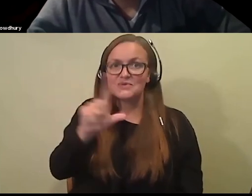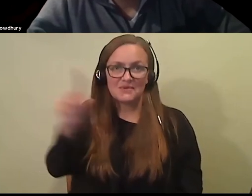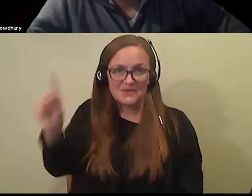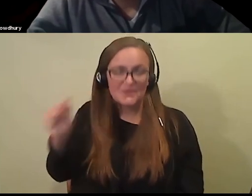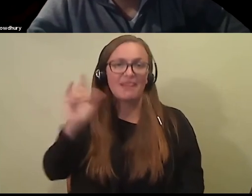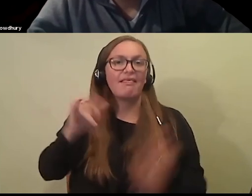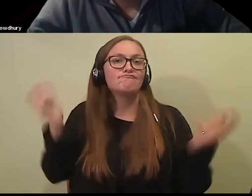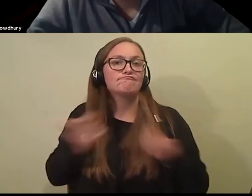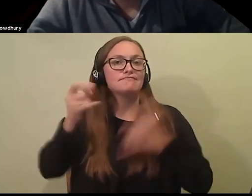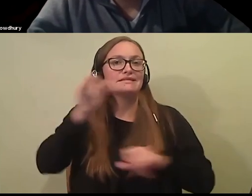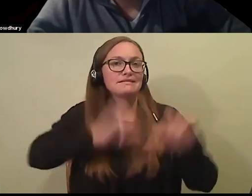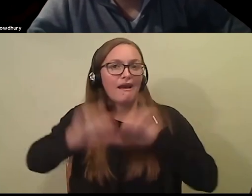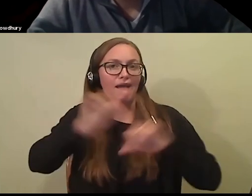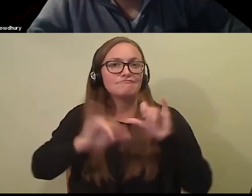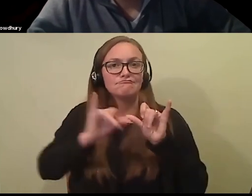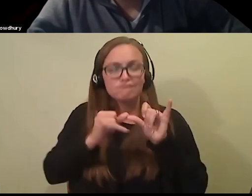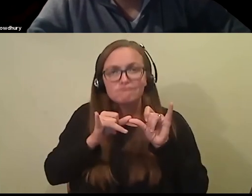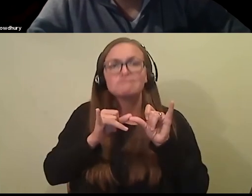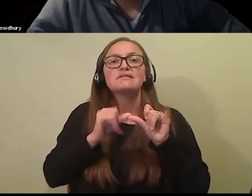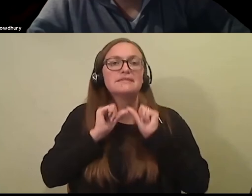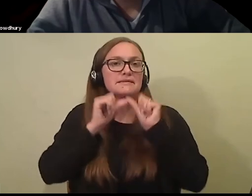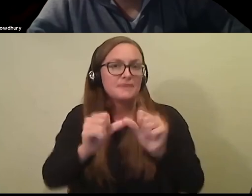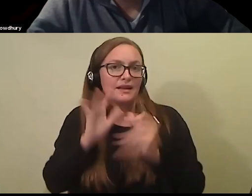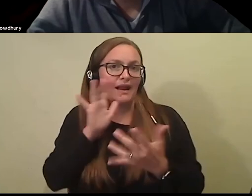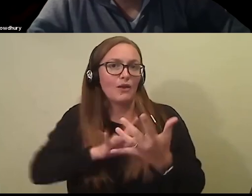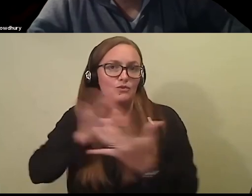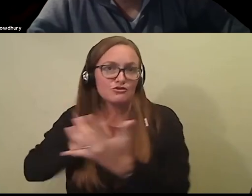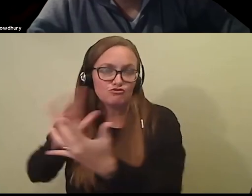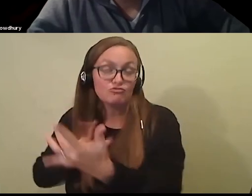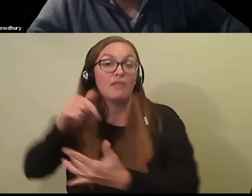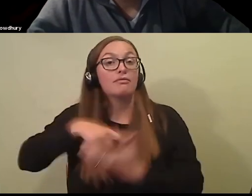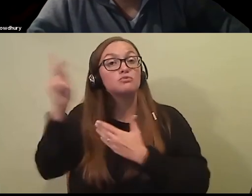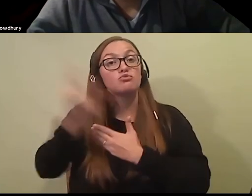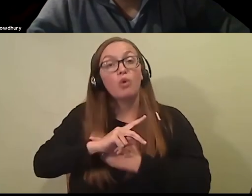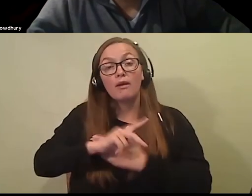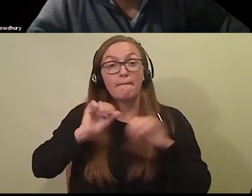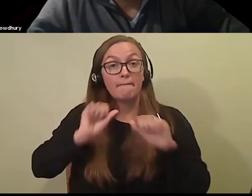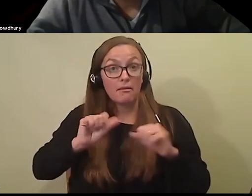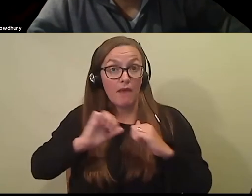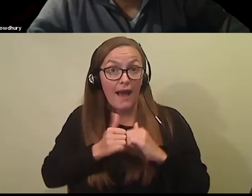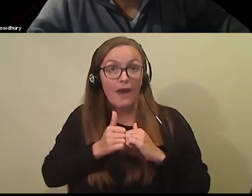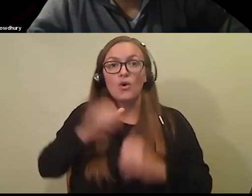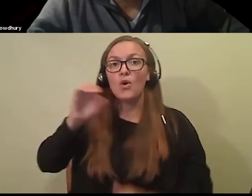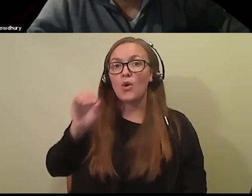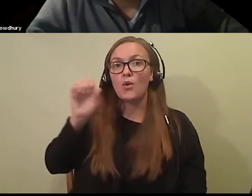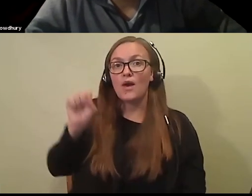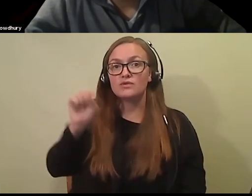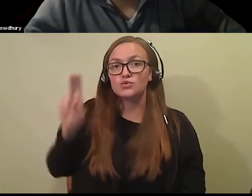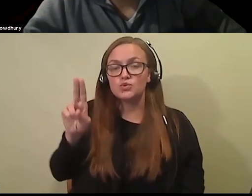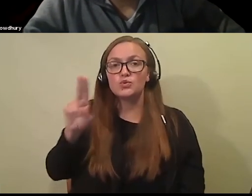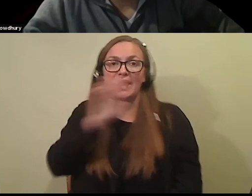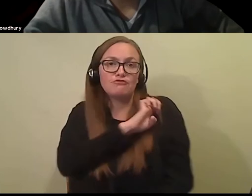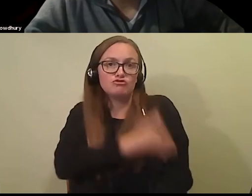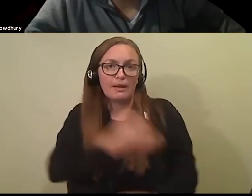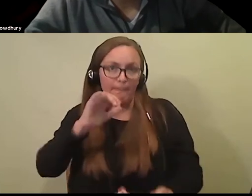engineering, sustainability, and outreach. And this program is made possible through a grant from the Ohio State Energy Partners. So today we're not